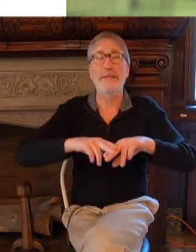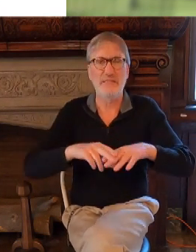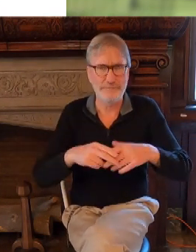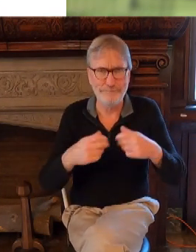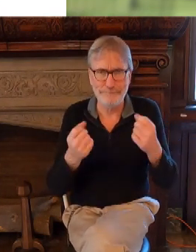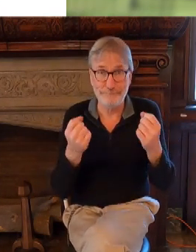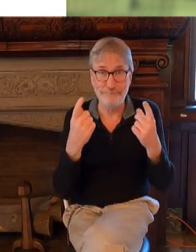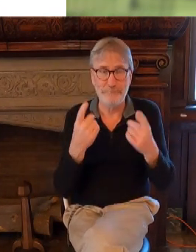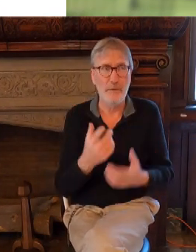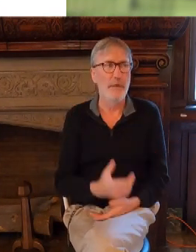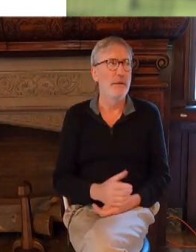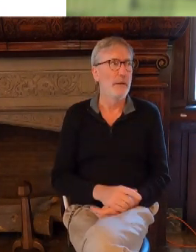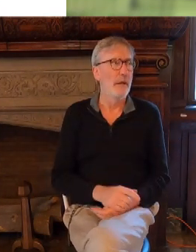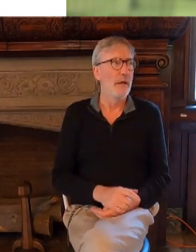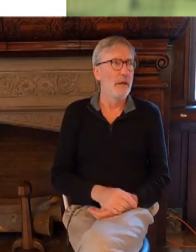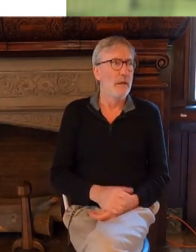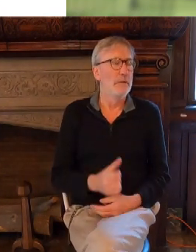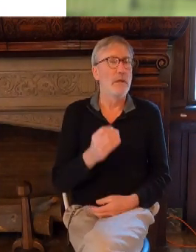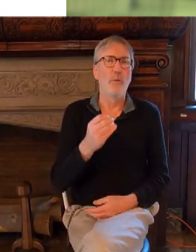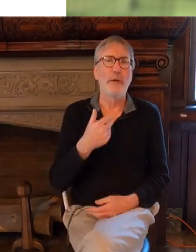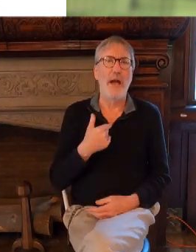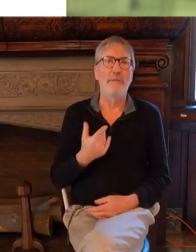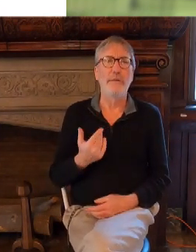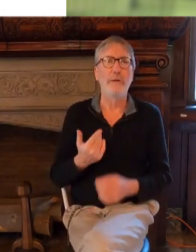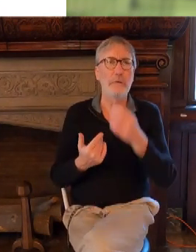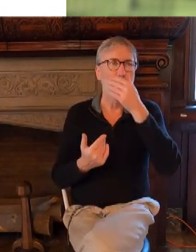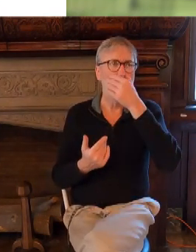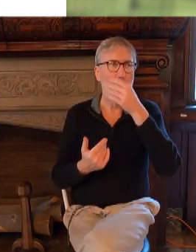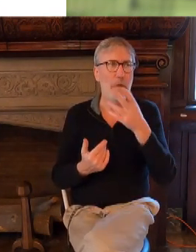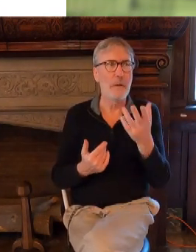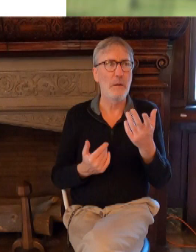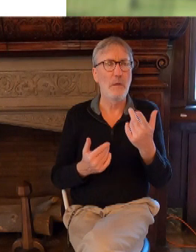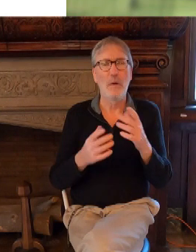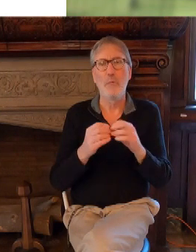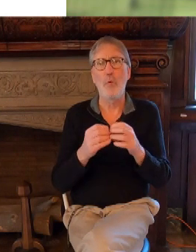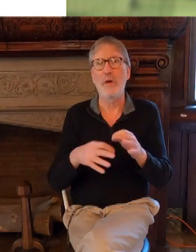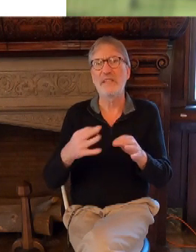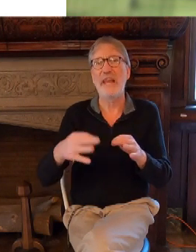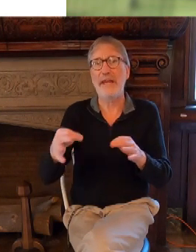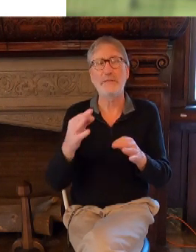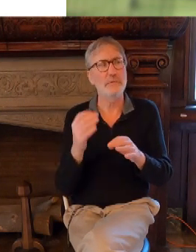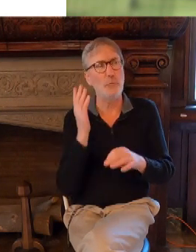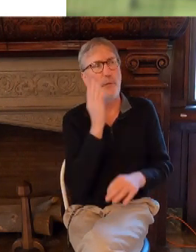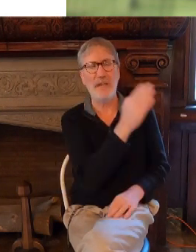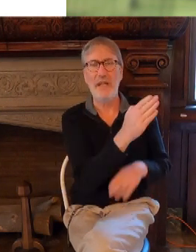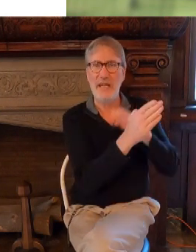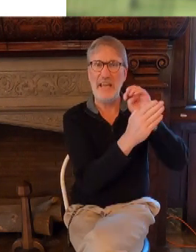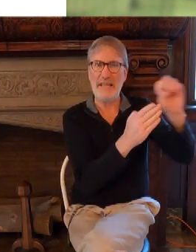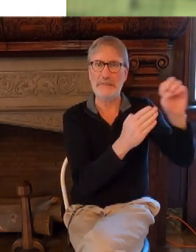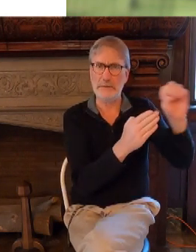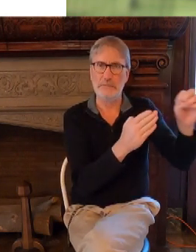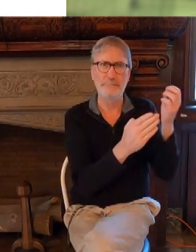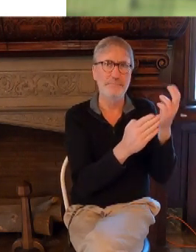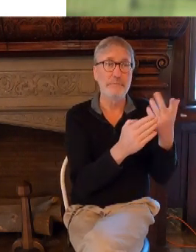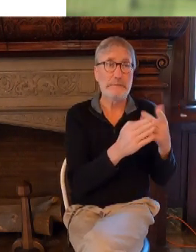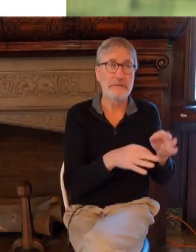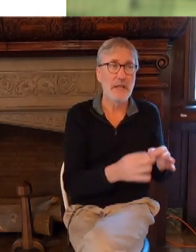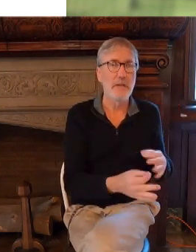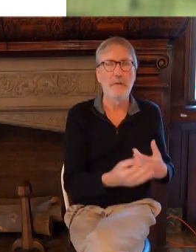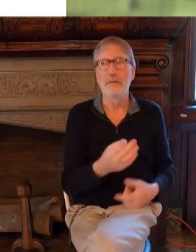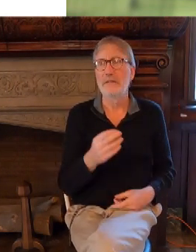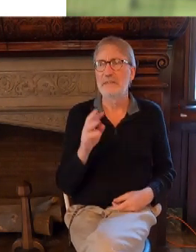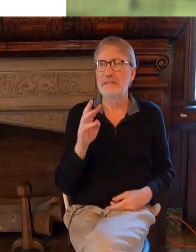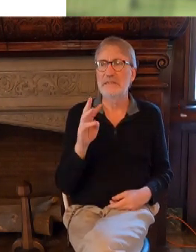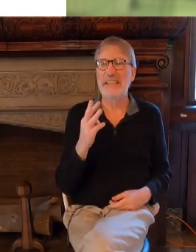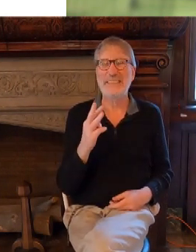see, we do have some additional delays in the eastbound direction of anything between 6